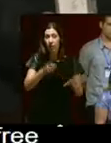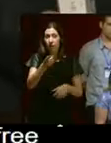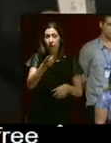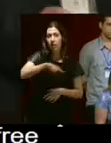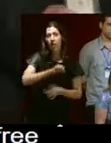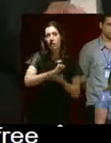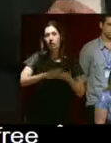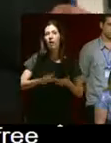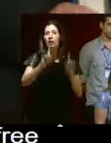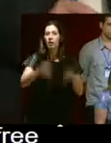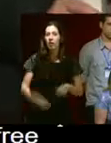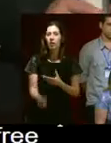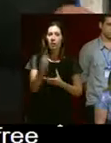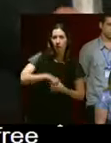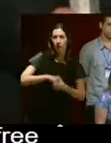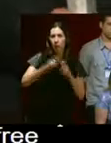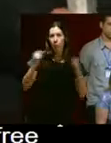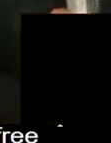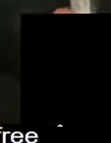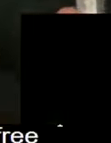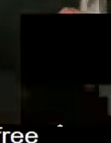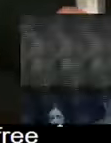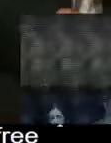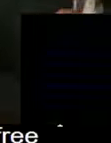through the free app maker,